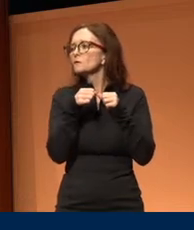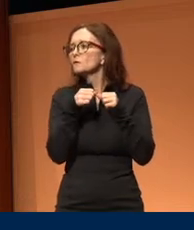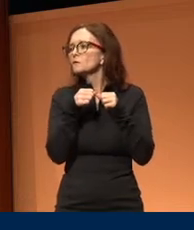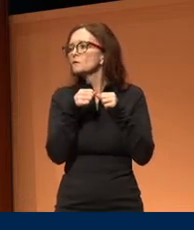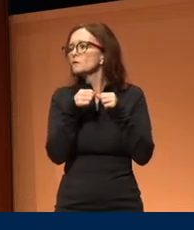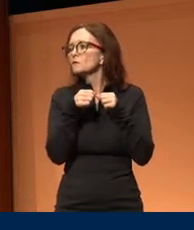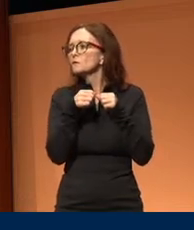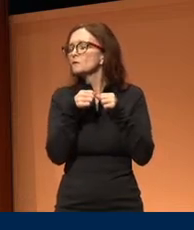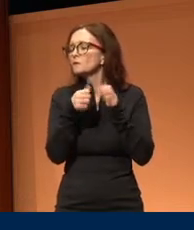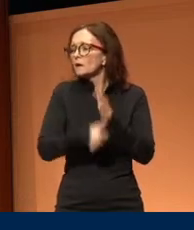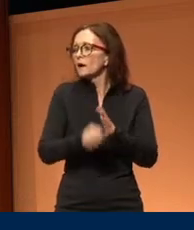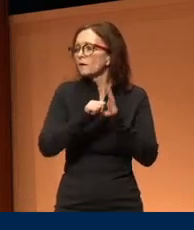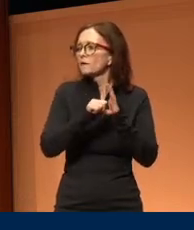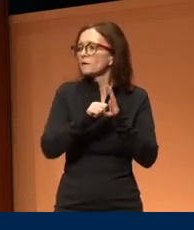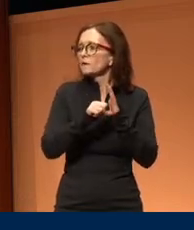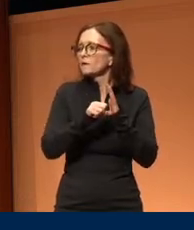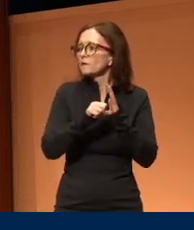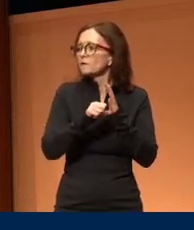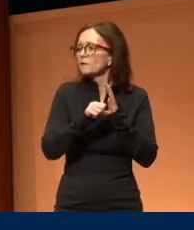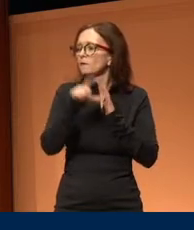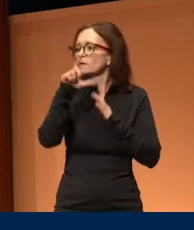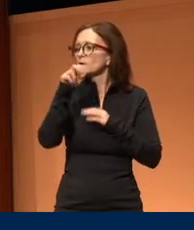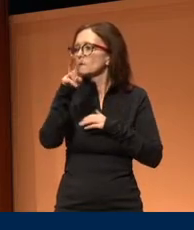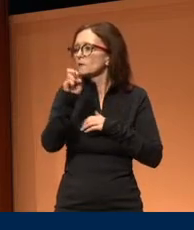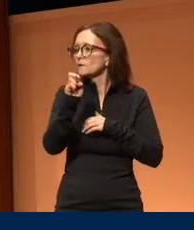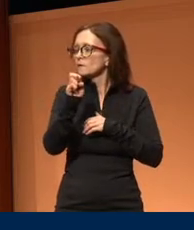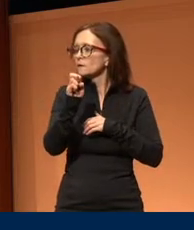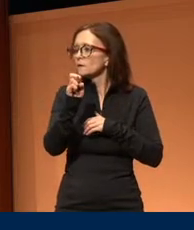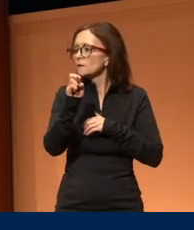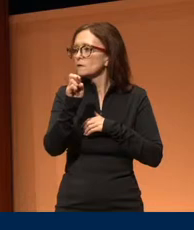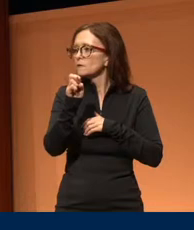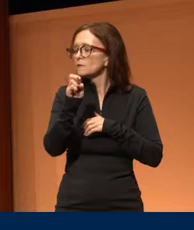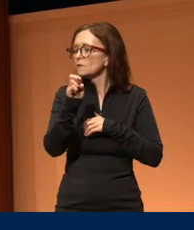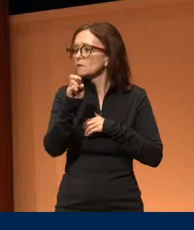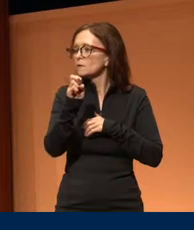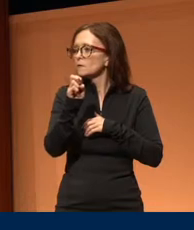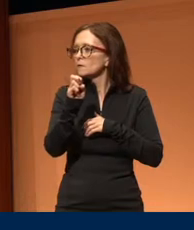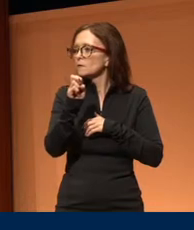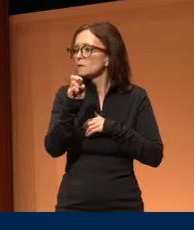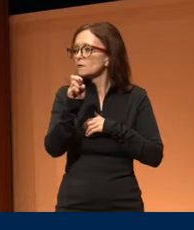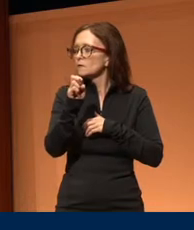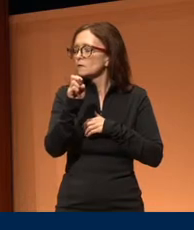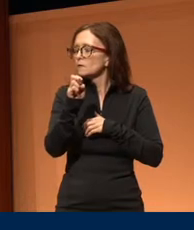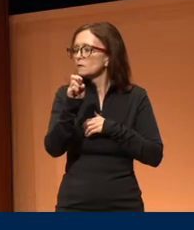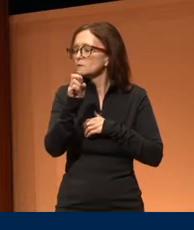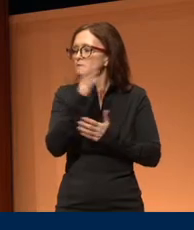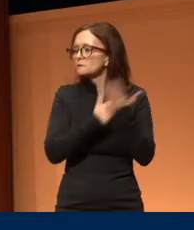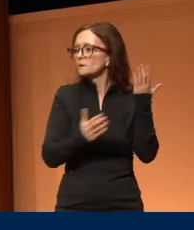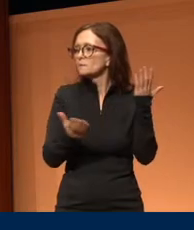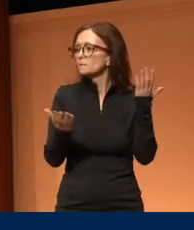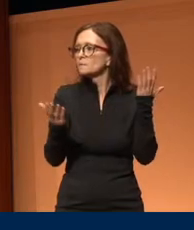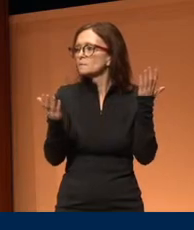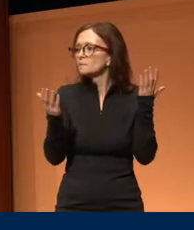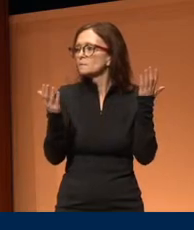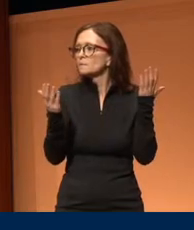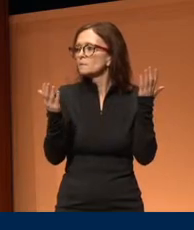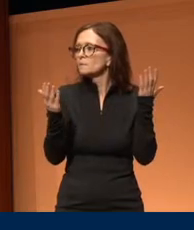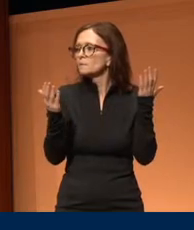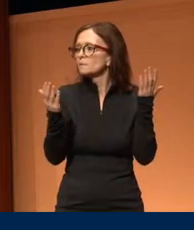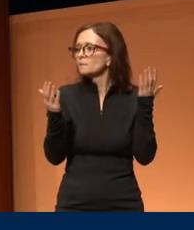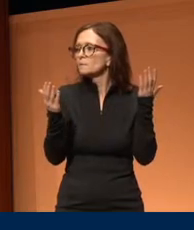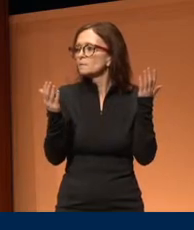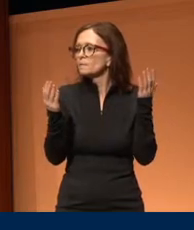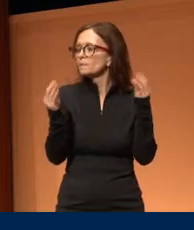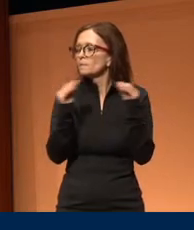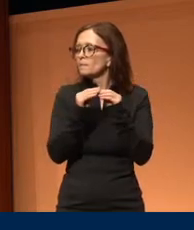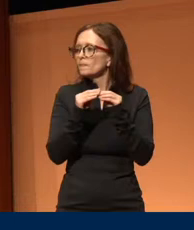why you insist to emphasize the word love instead of reducing it to some more reachable words